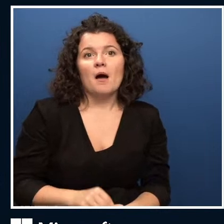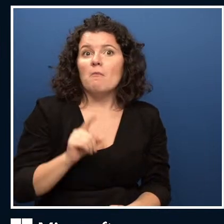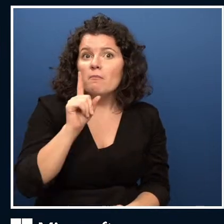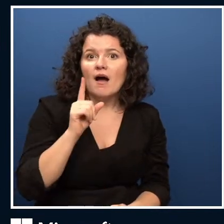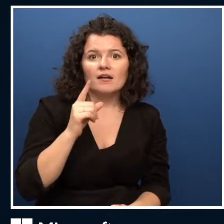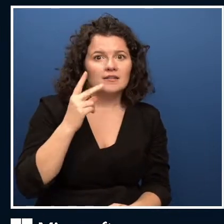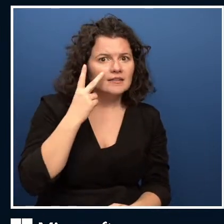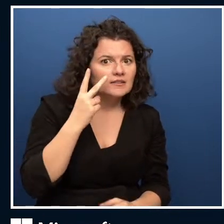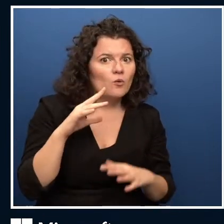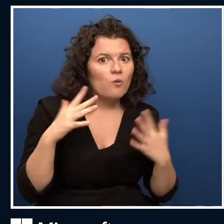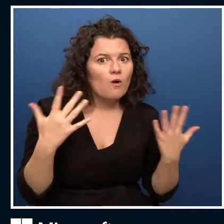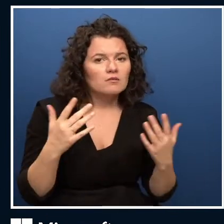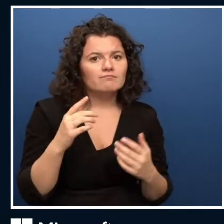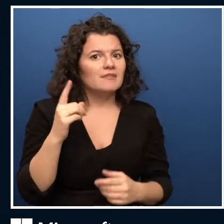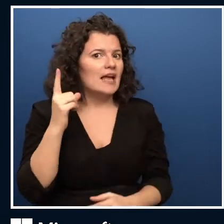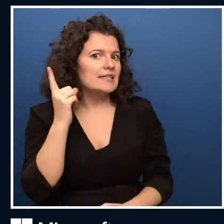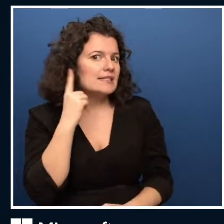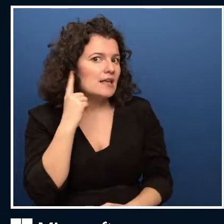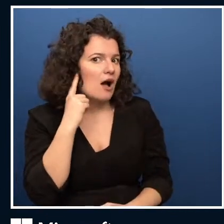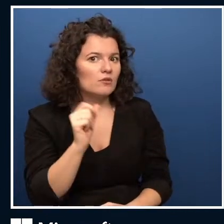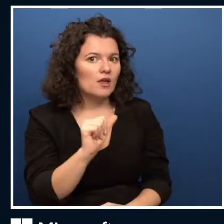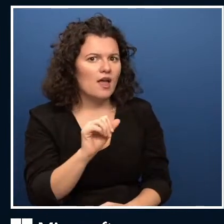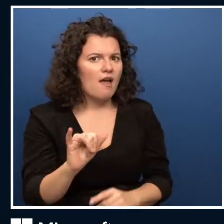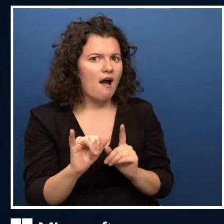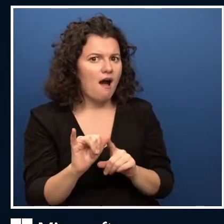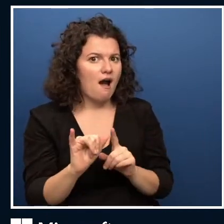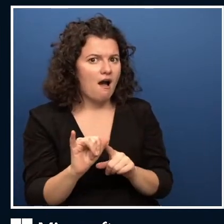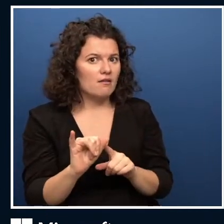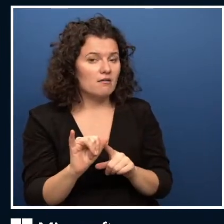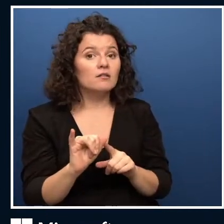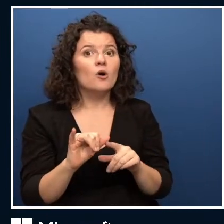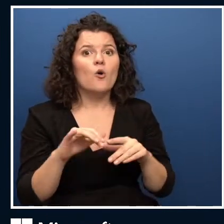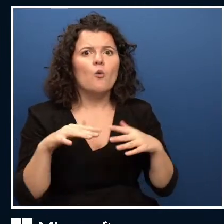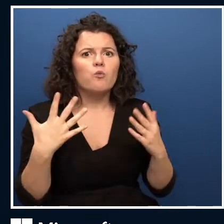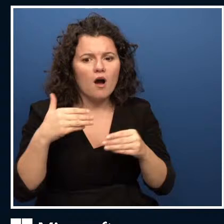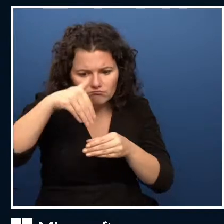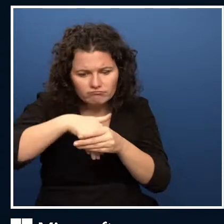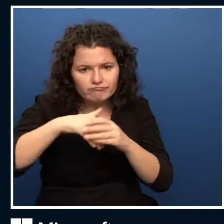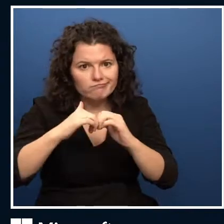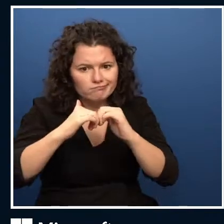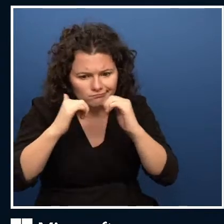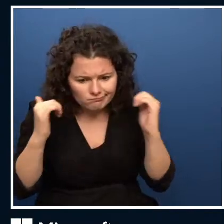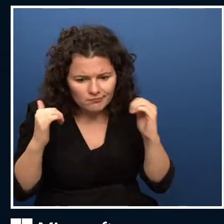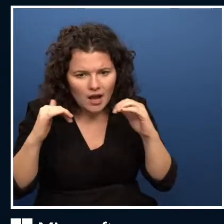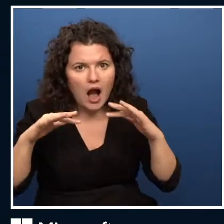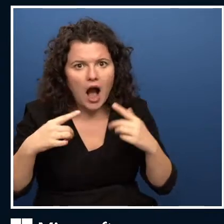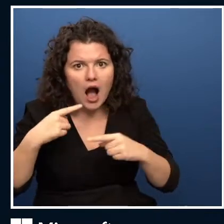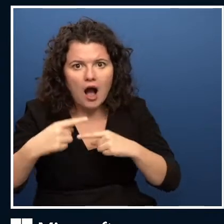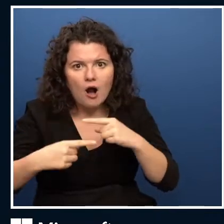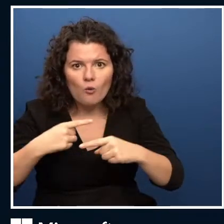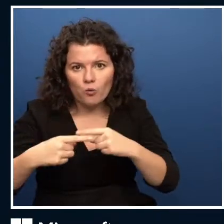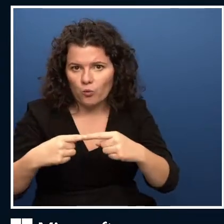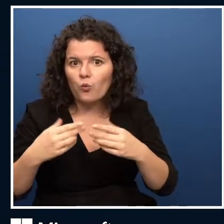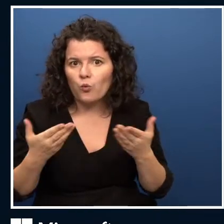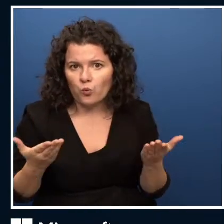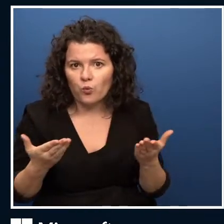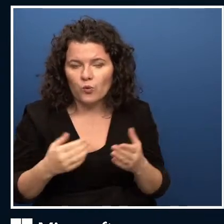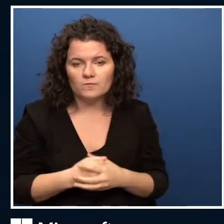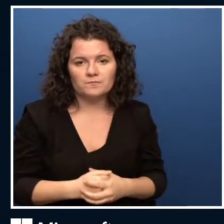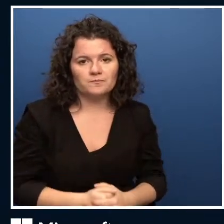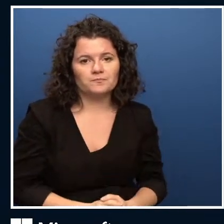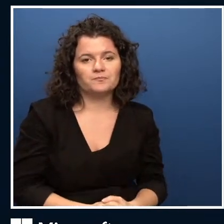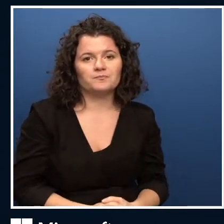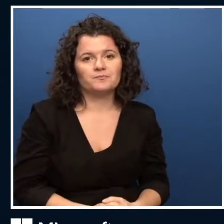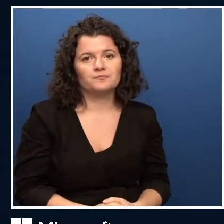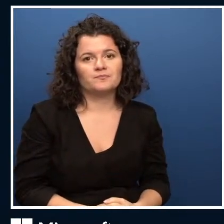AI, and let us understand what actually happens when we talk about sound recognition, speech to